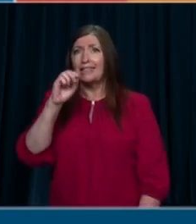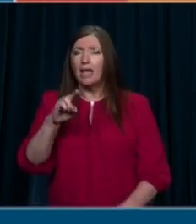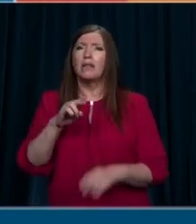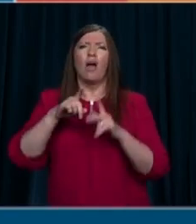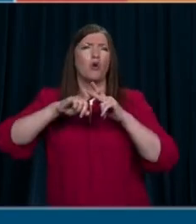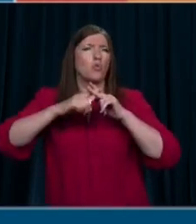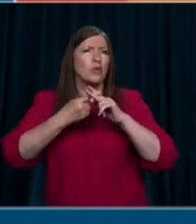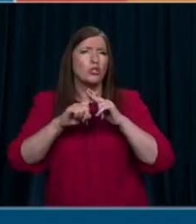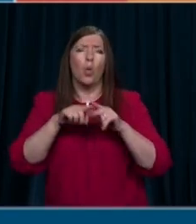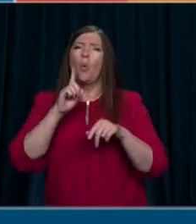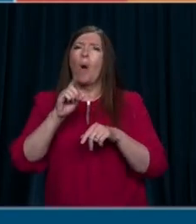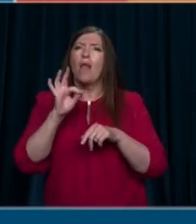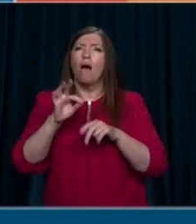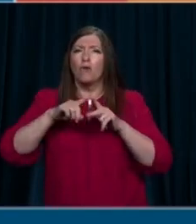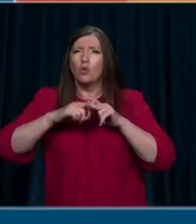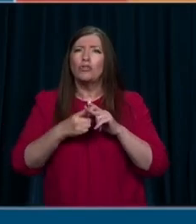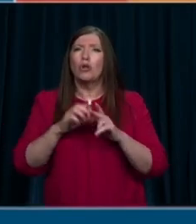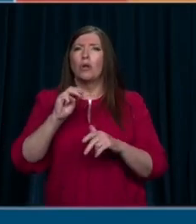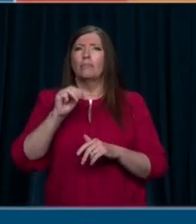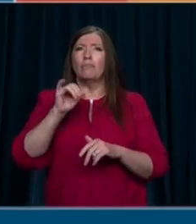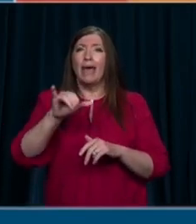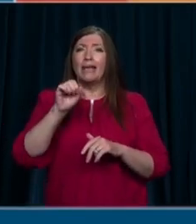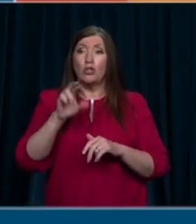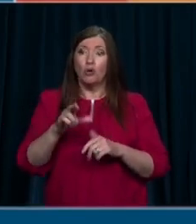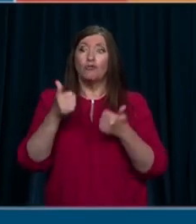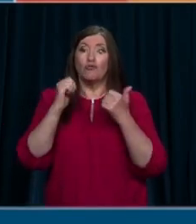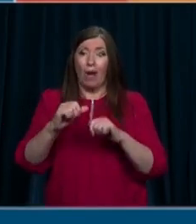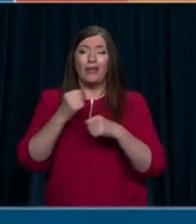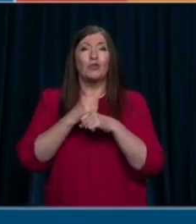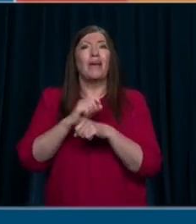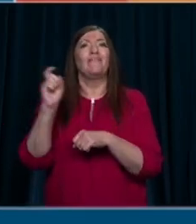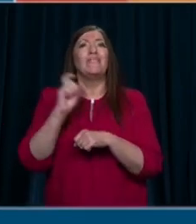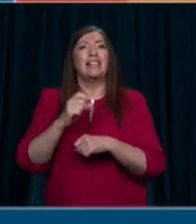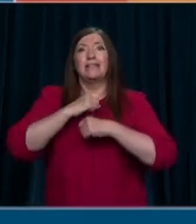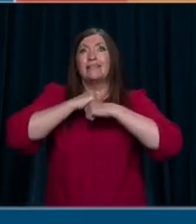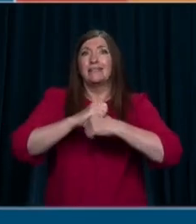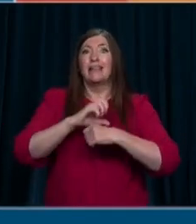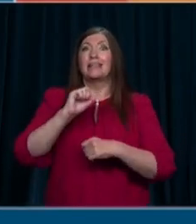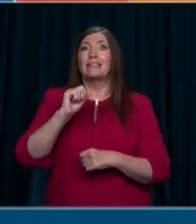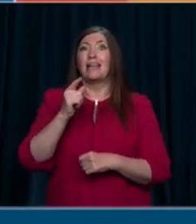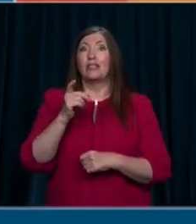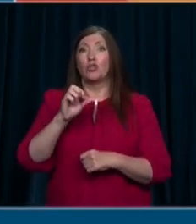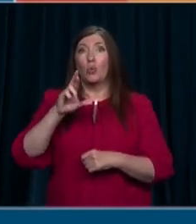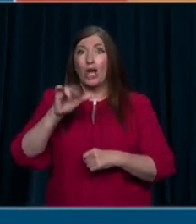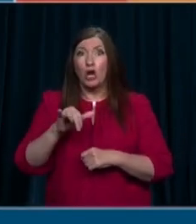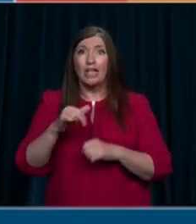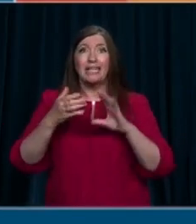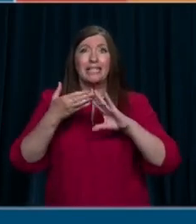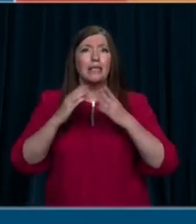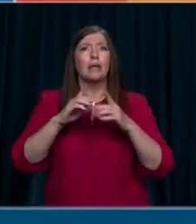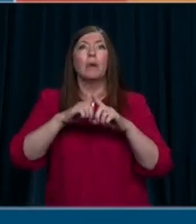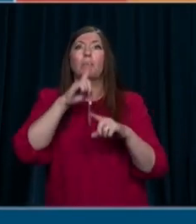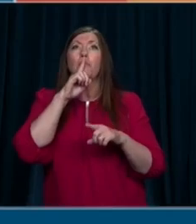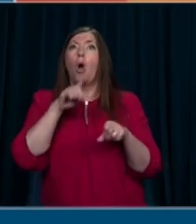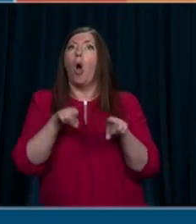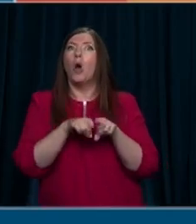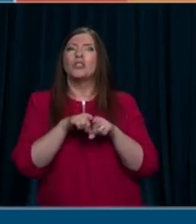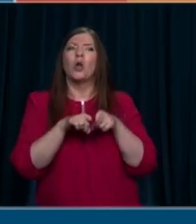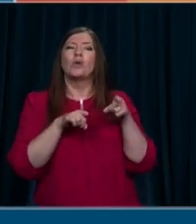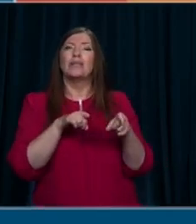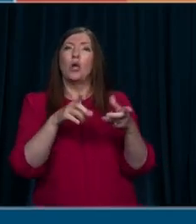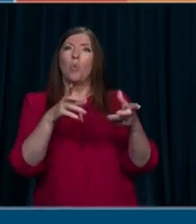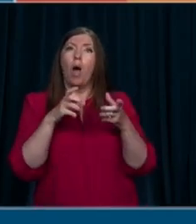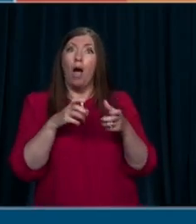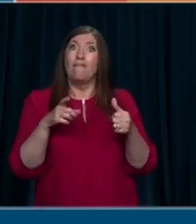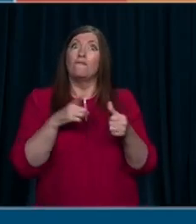one of the original mayors that attempted to make Phoenix a sanctuary city. But what he didn't say is that Greg Stanton is also the original defund the police